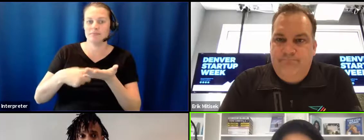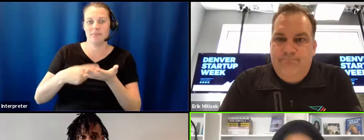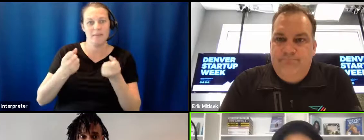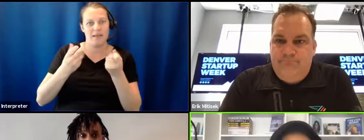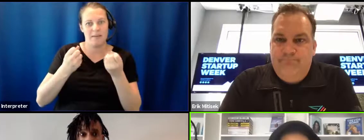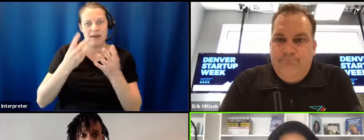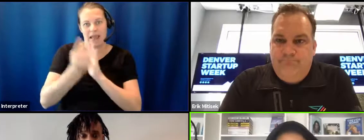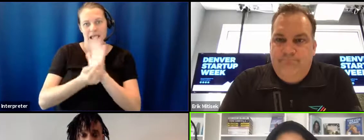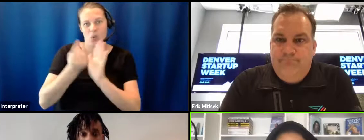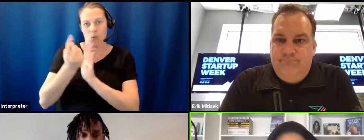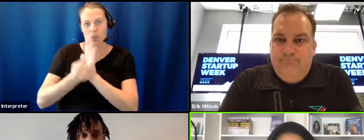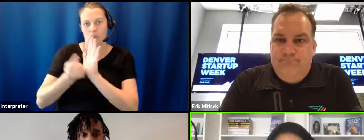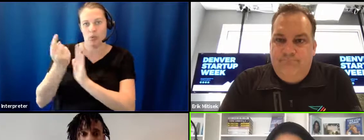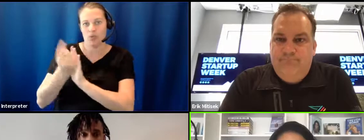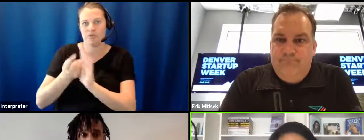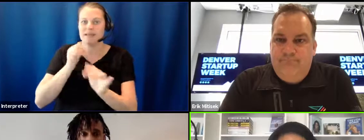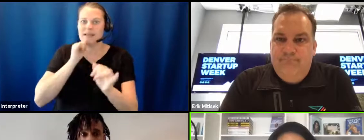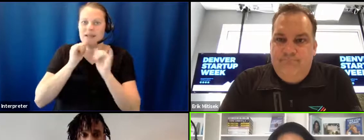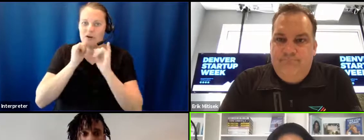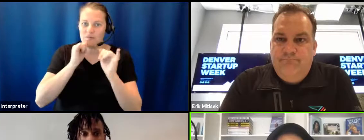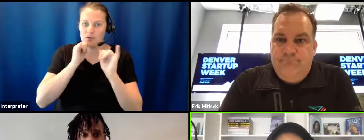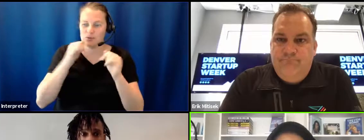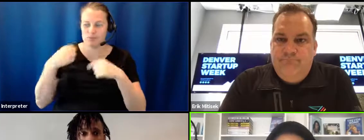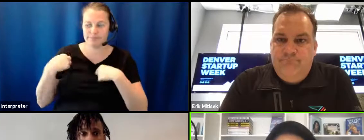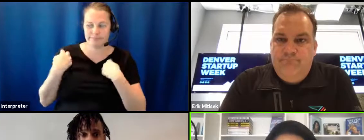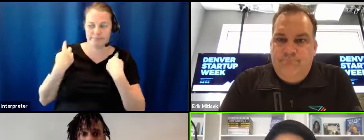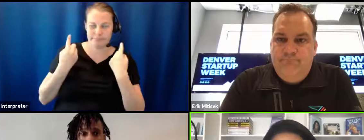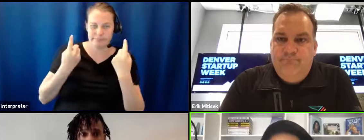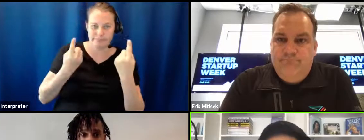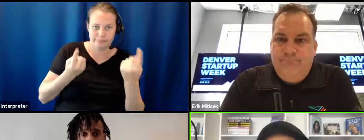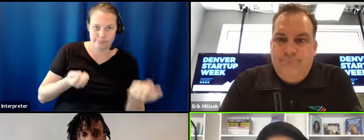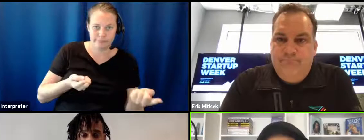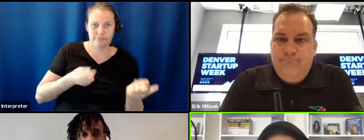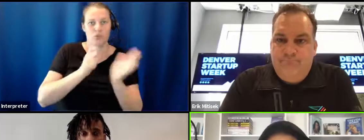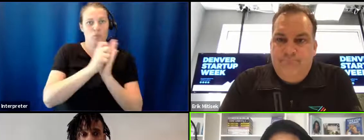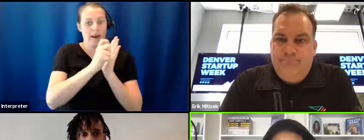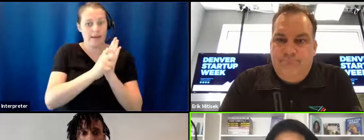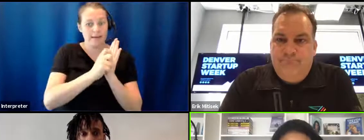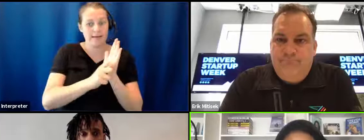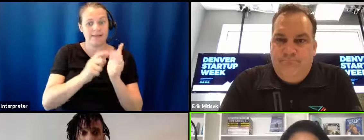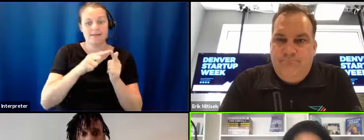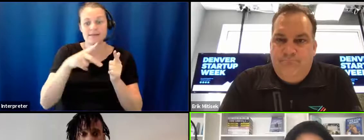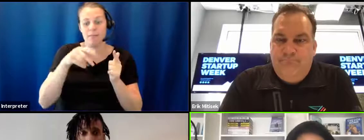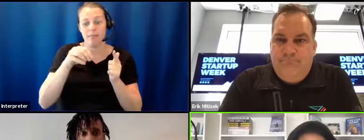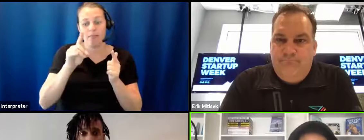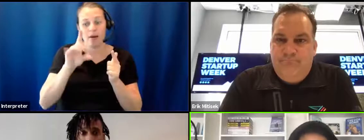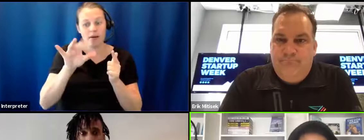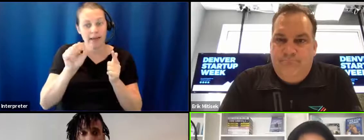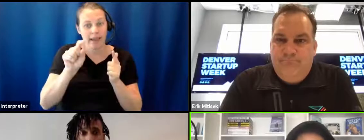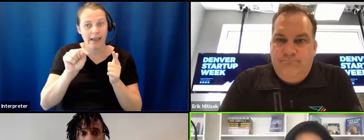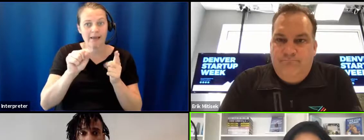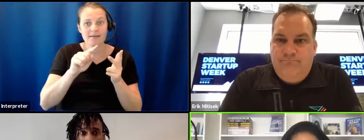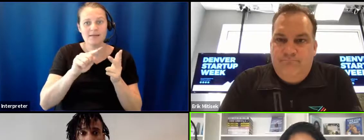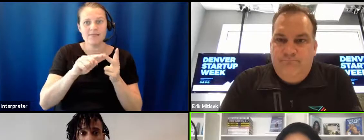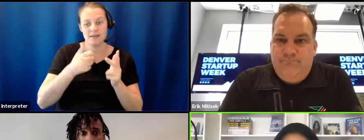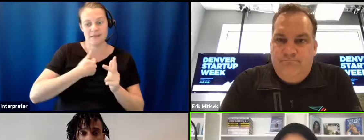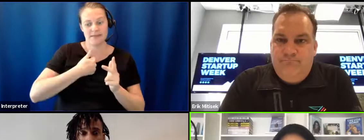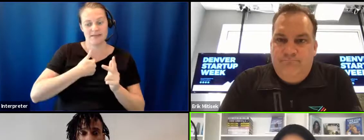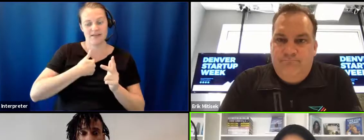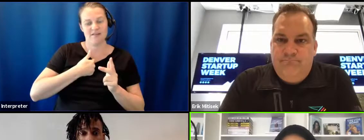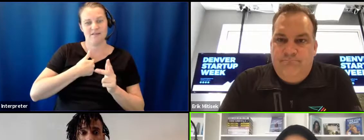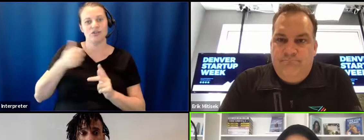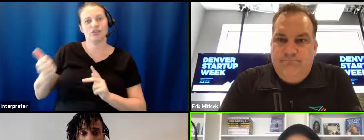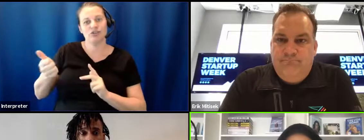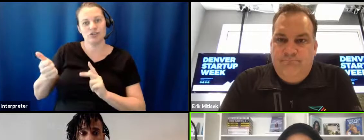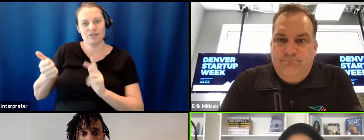of interviews that I had done and writings and podcast episodes I had done myself. I mean, she had to go through all of this